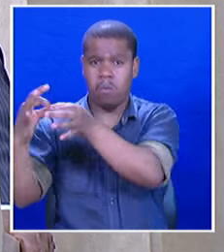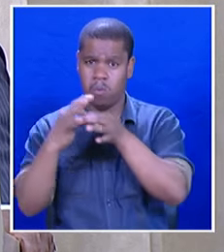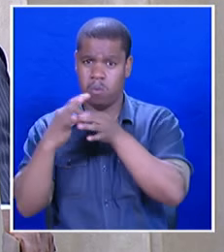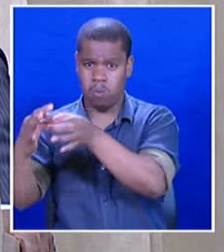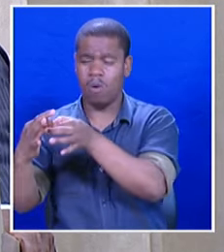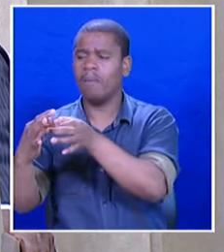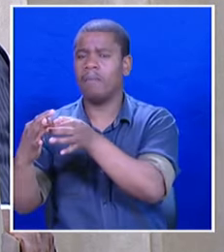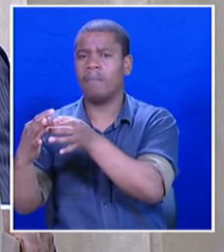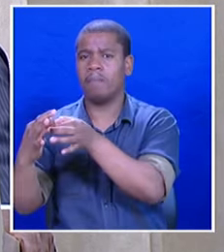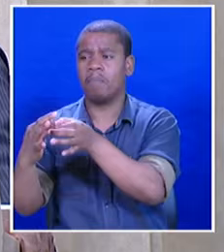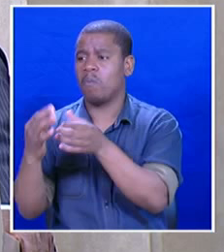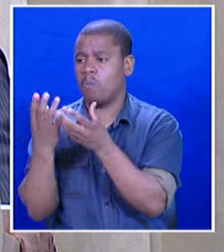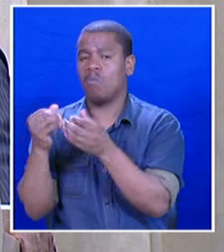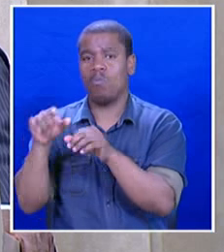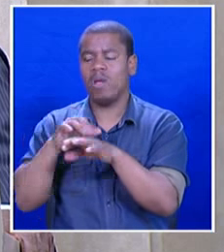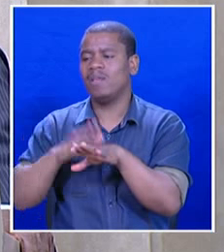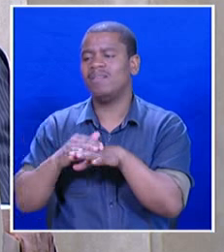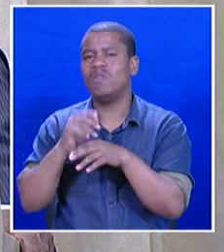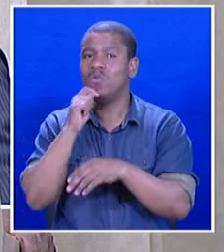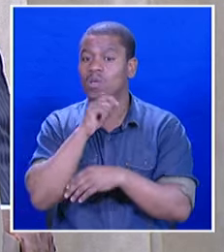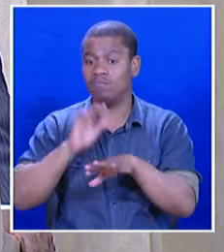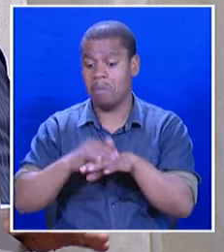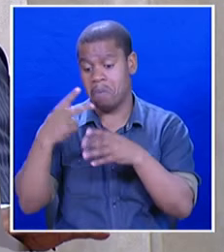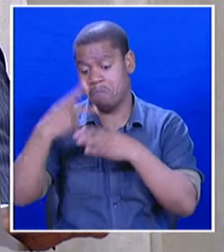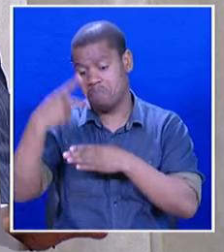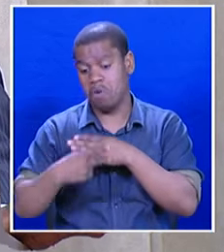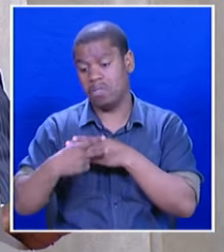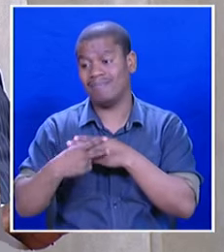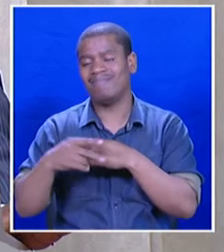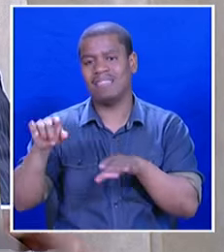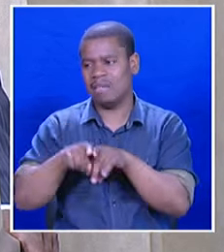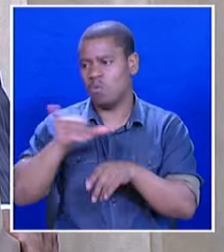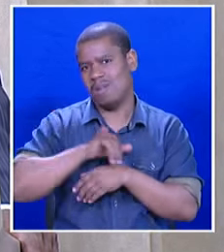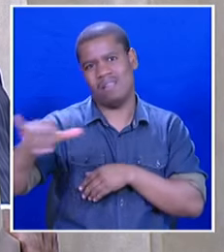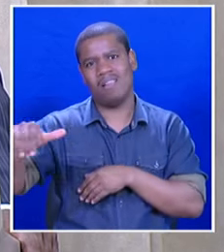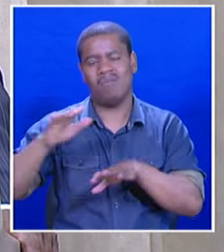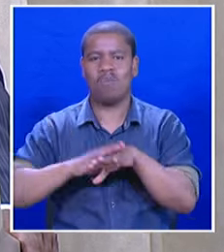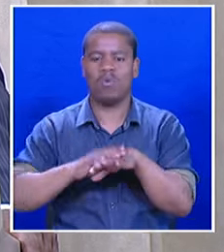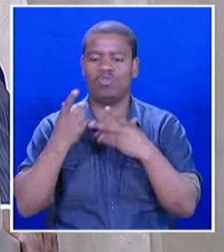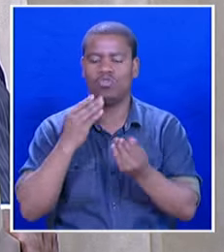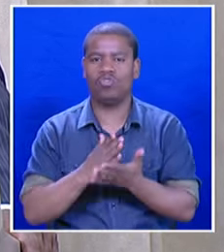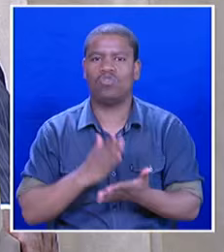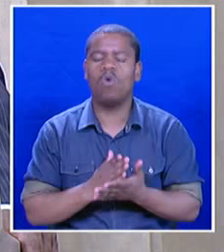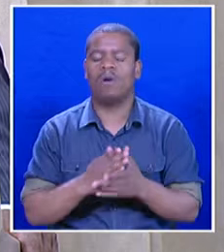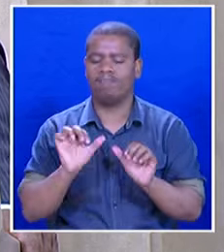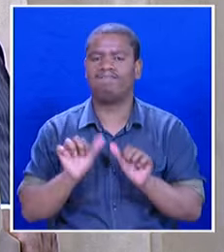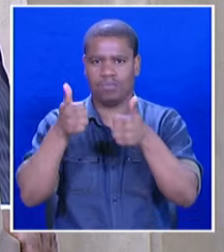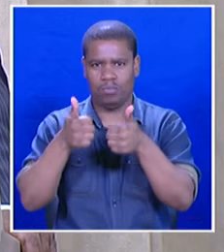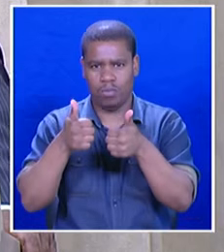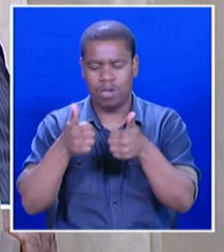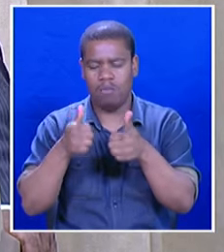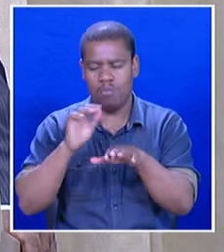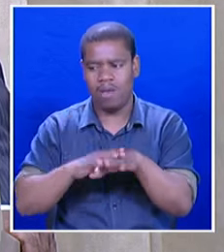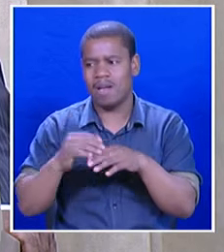projects that we have in common. And that is the advantage of the binational councils that we have with Germany. Thank you very